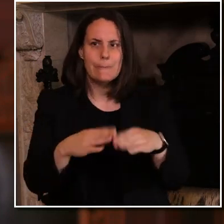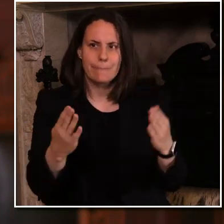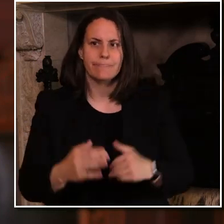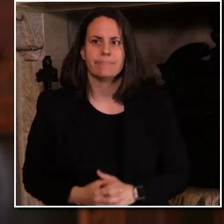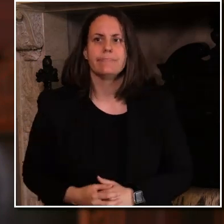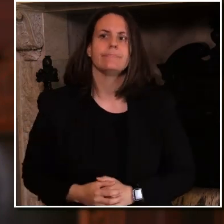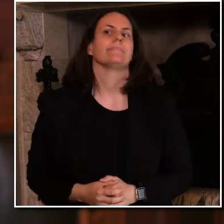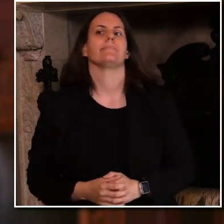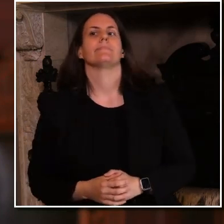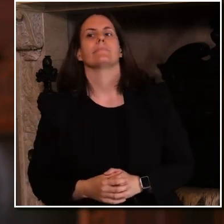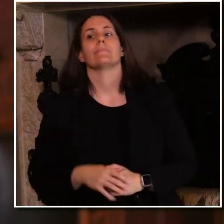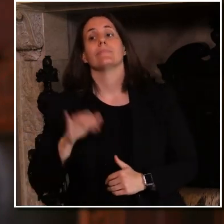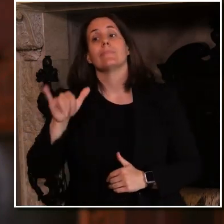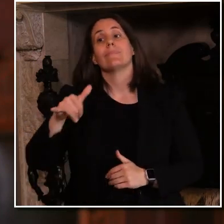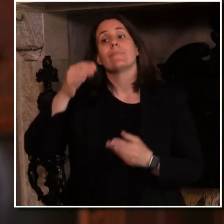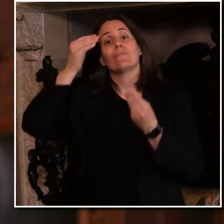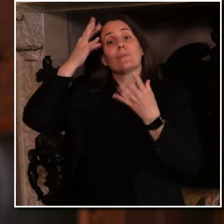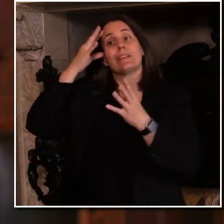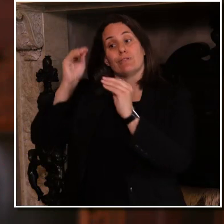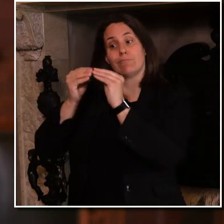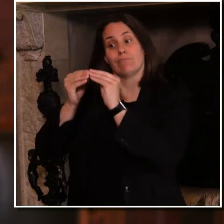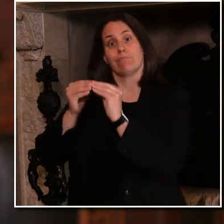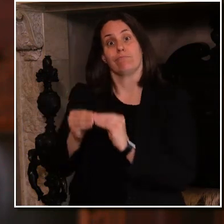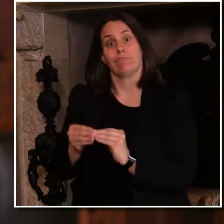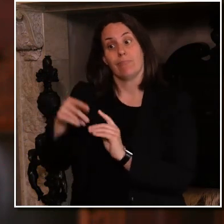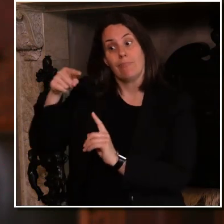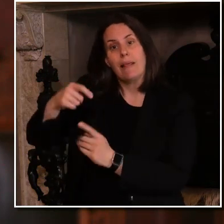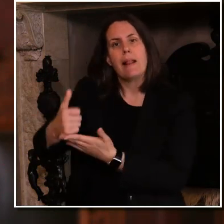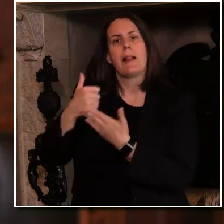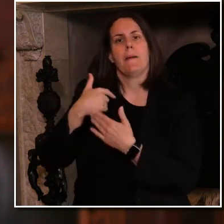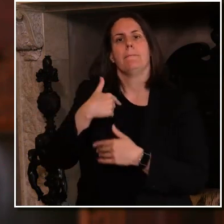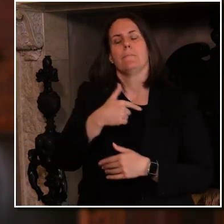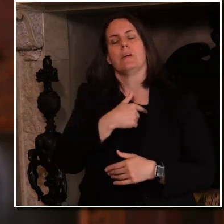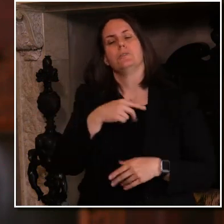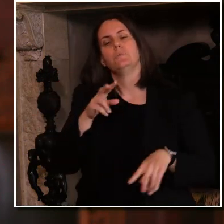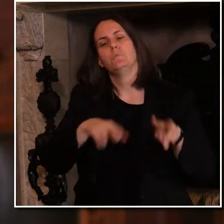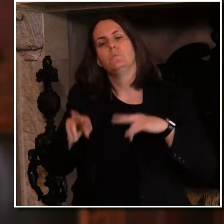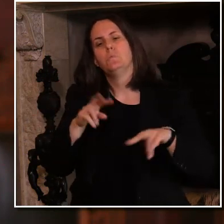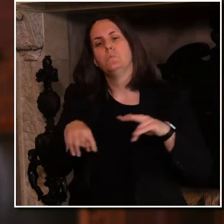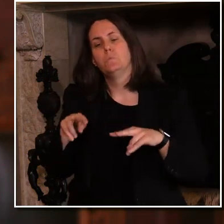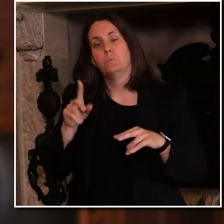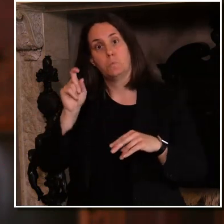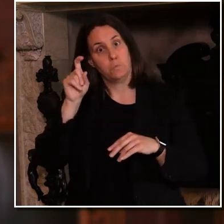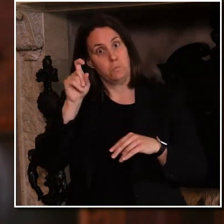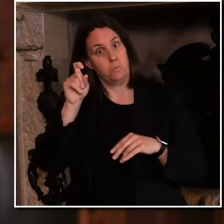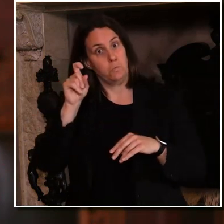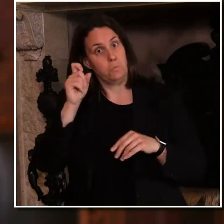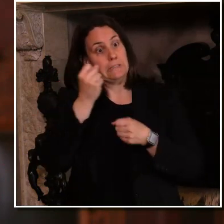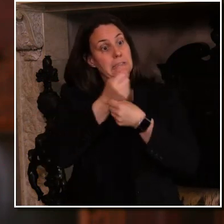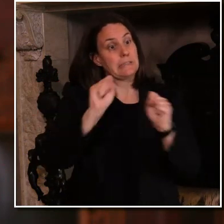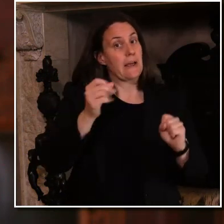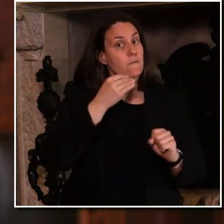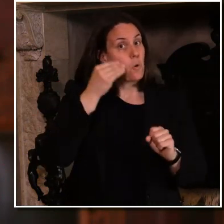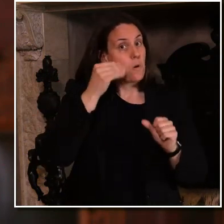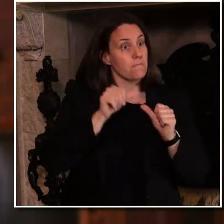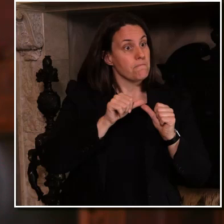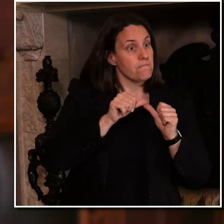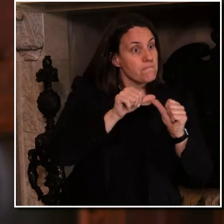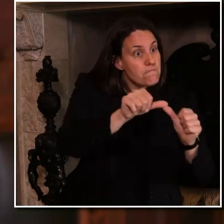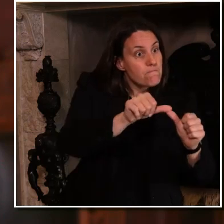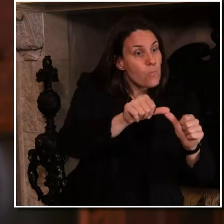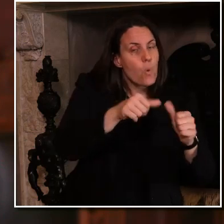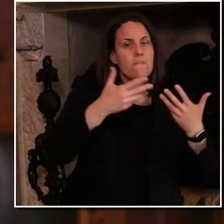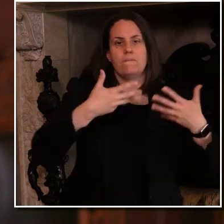Home and the subsequent surge that would happen as a result. And it outlines a number of scenarios